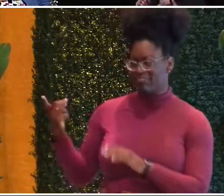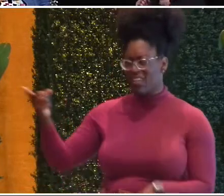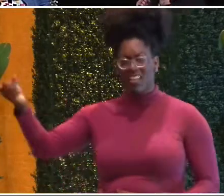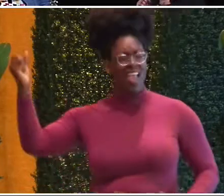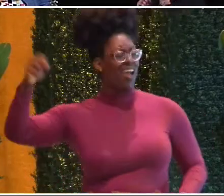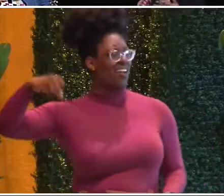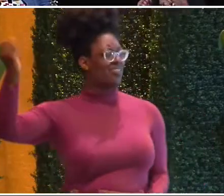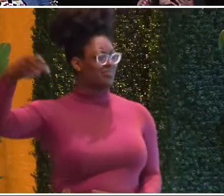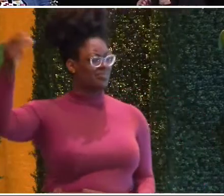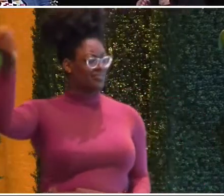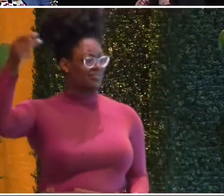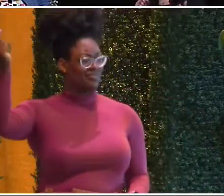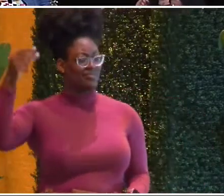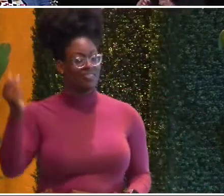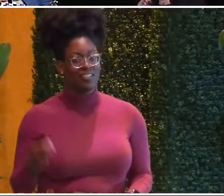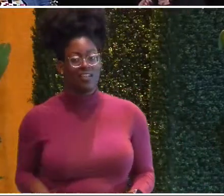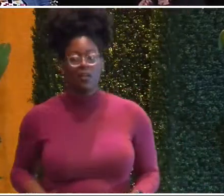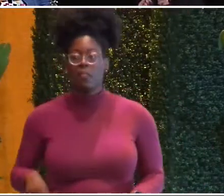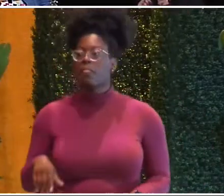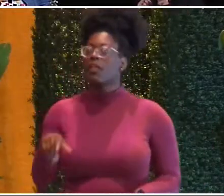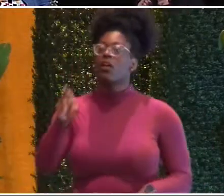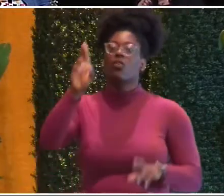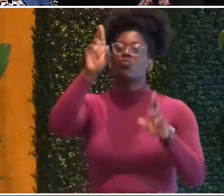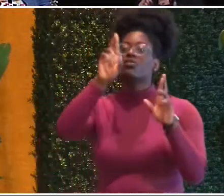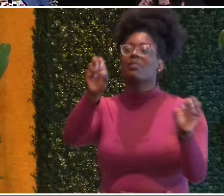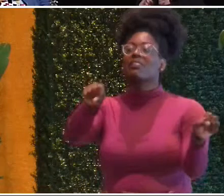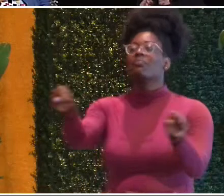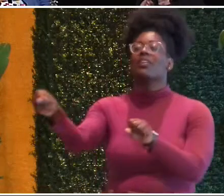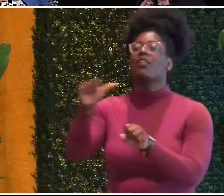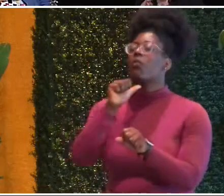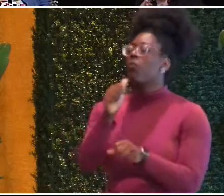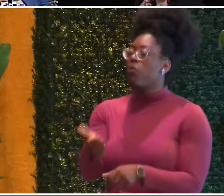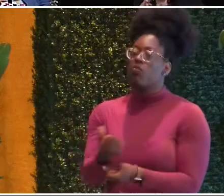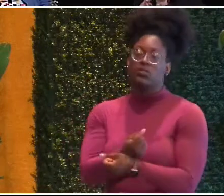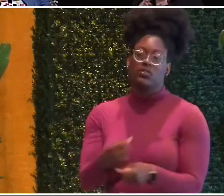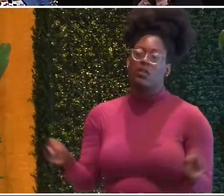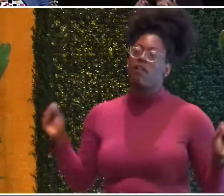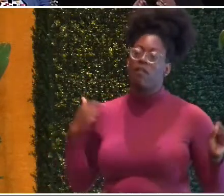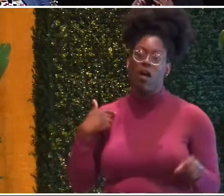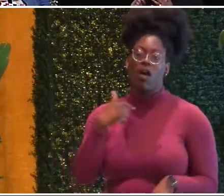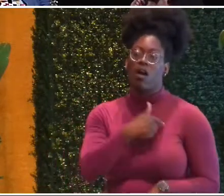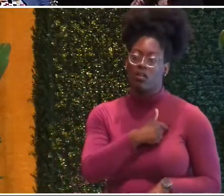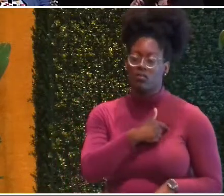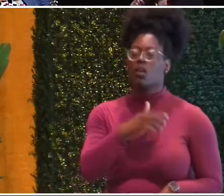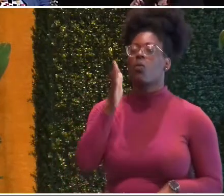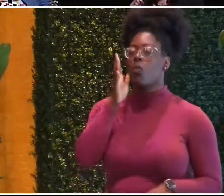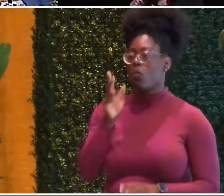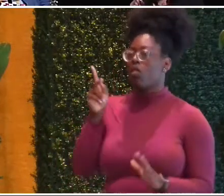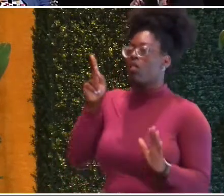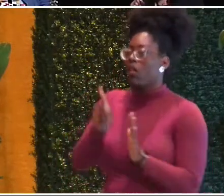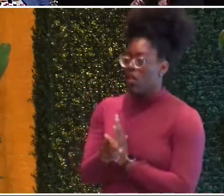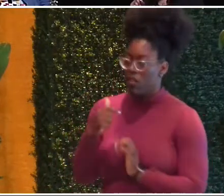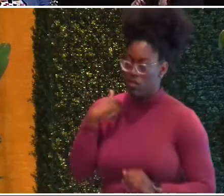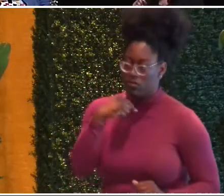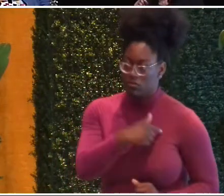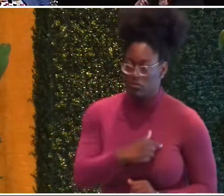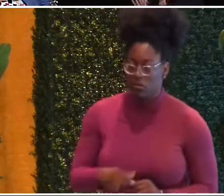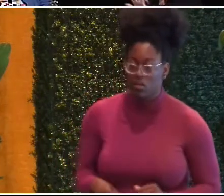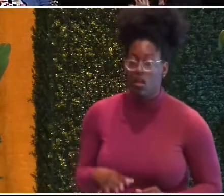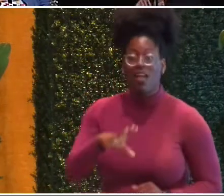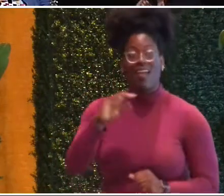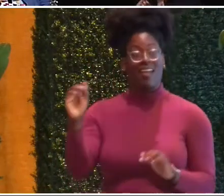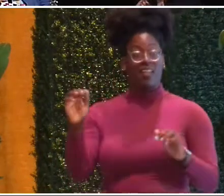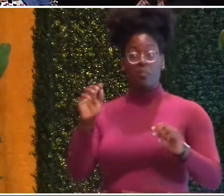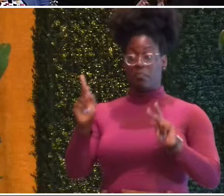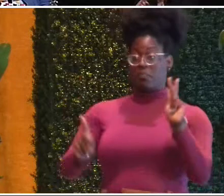Respectability has not saved us. It will not save us. Civility will be the death of us. And the ways that Christianity has been used and misused. And before